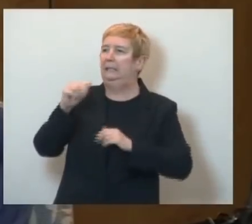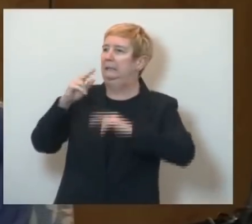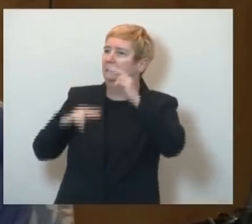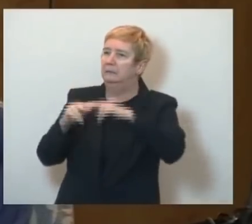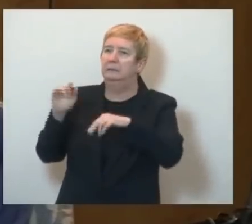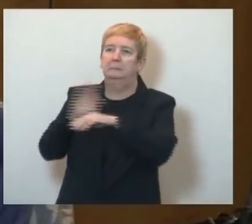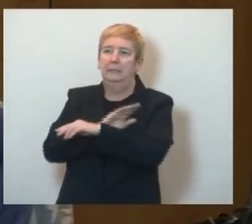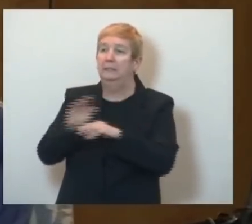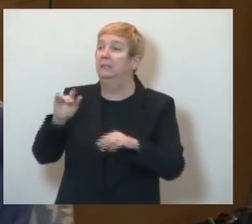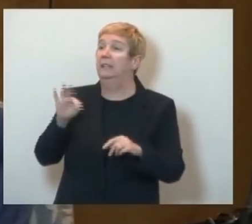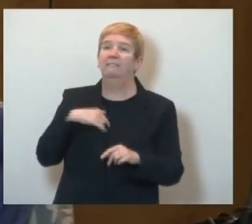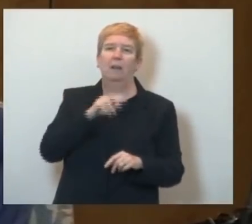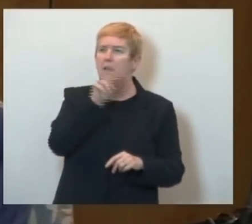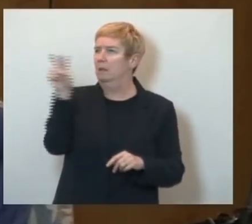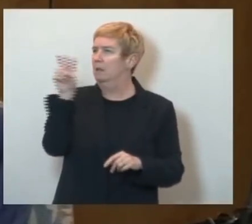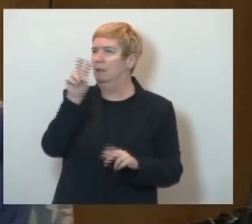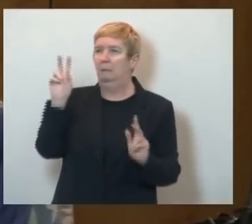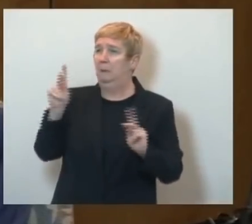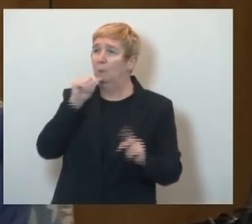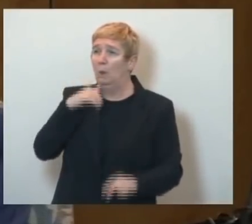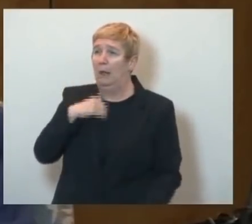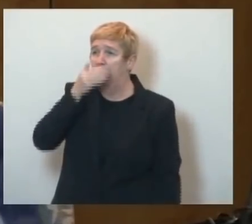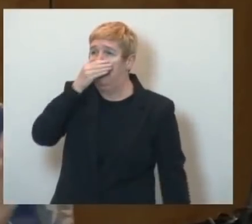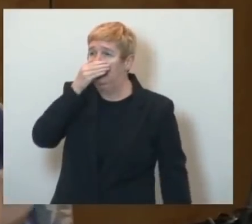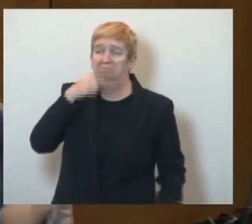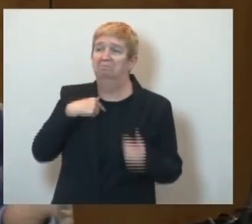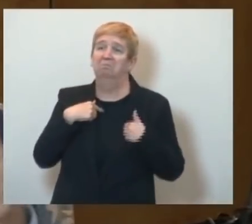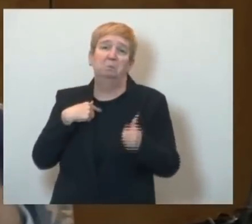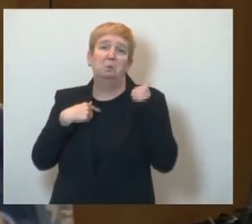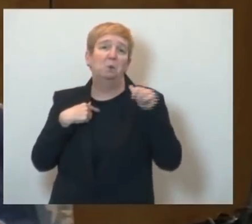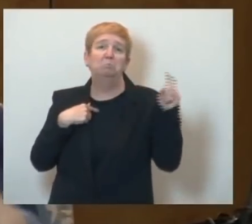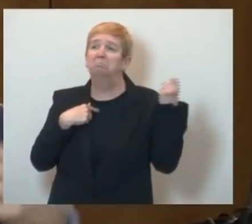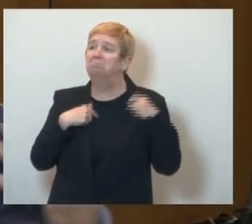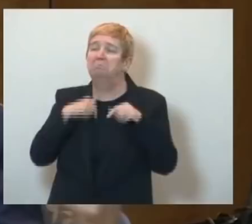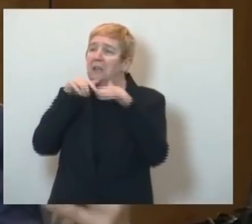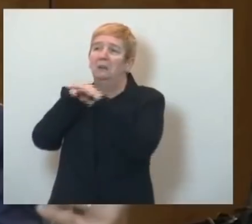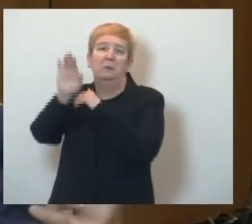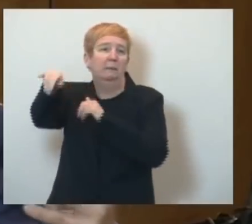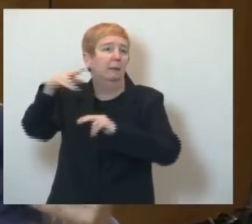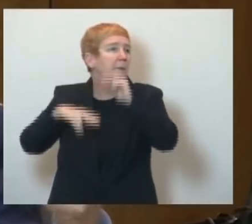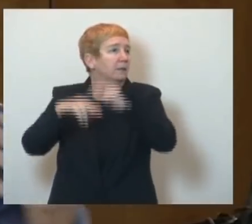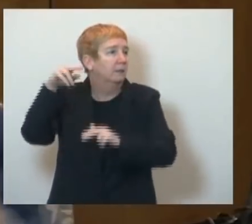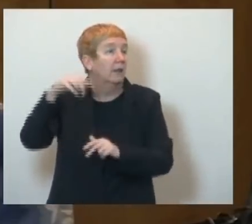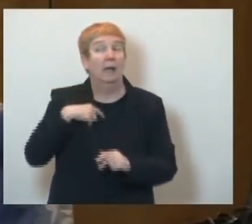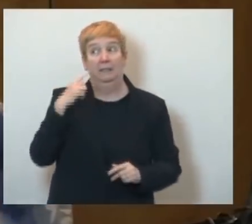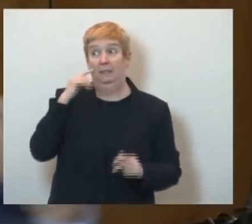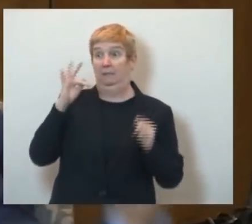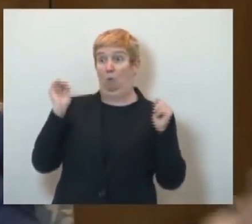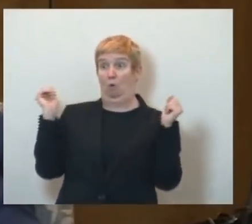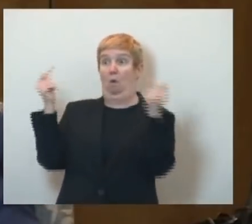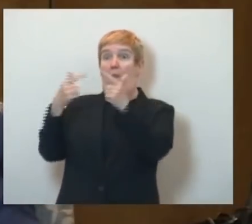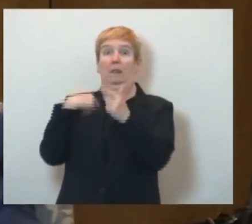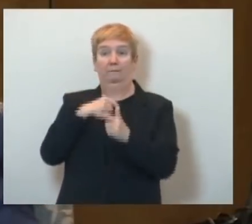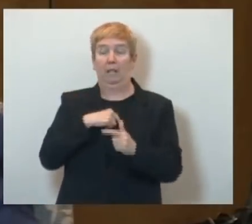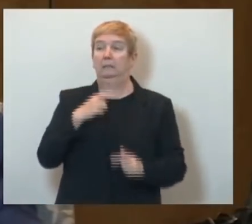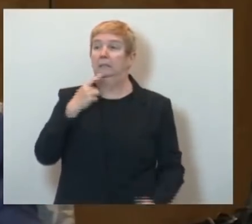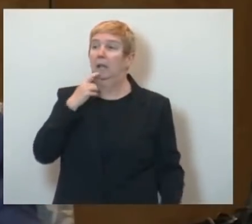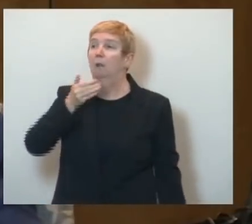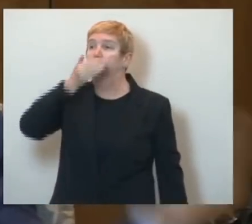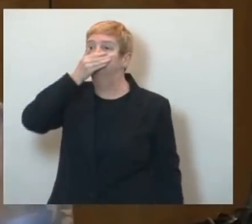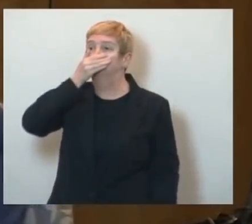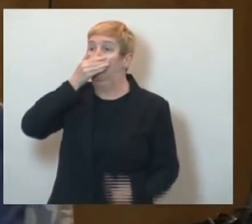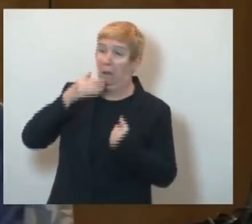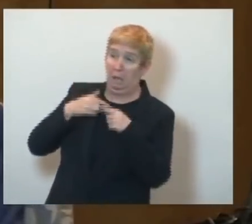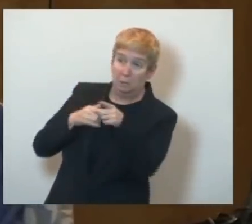isn't wearing a face covering. And I think if every New Mexican took that point of view, there would be a very rapid adoption across the whole